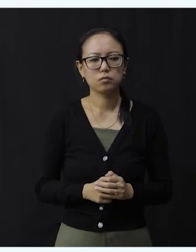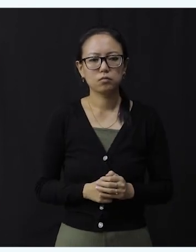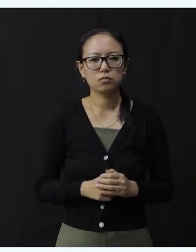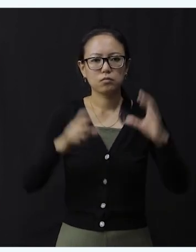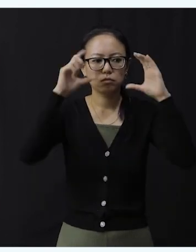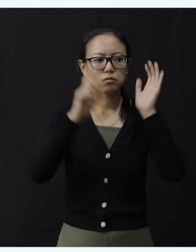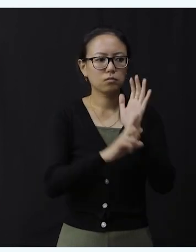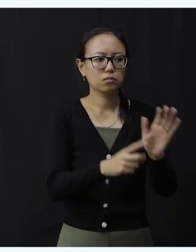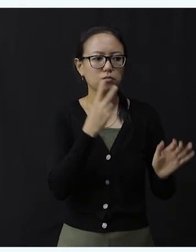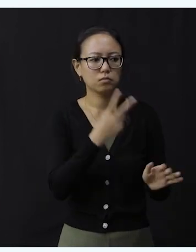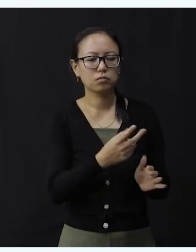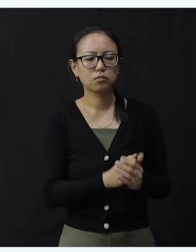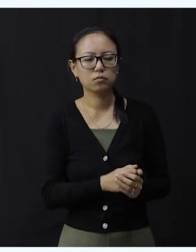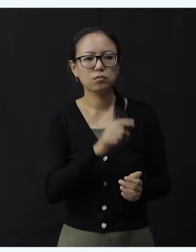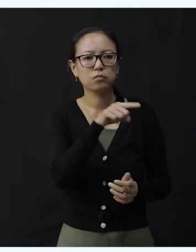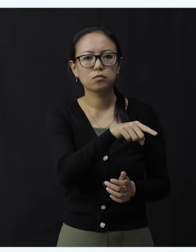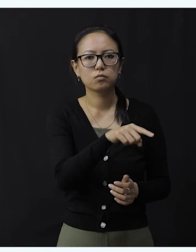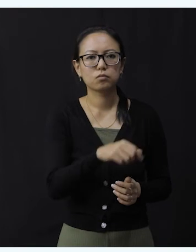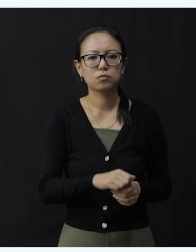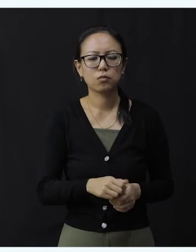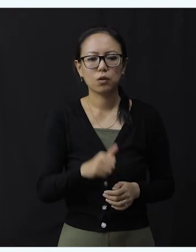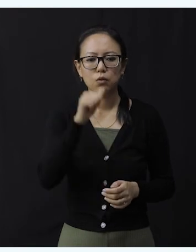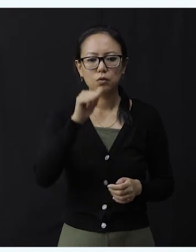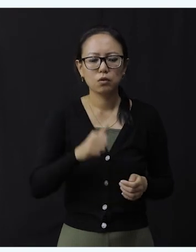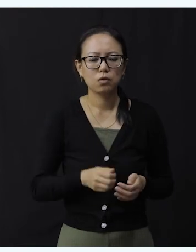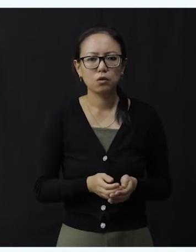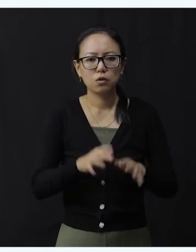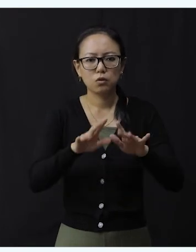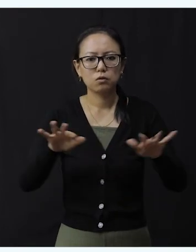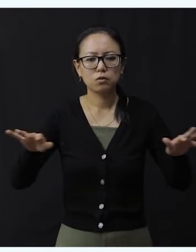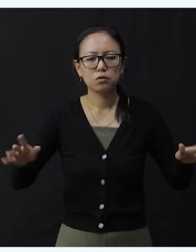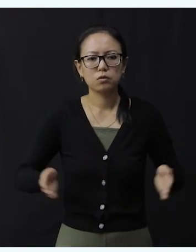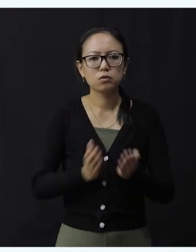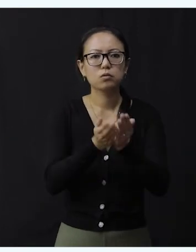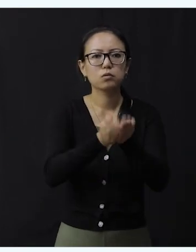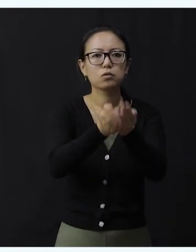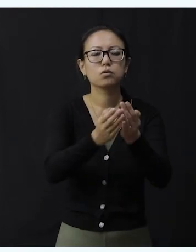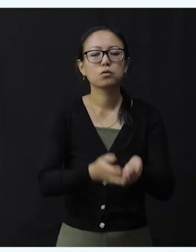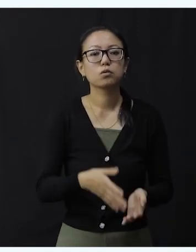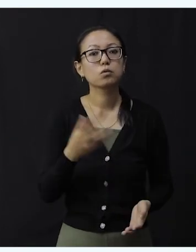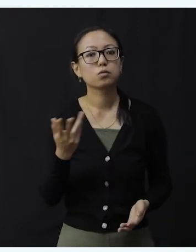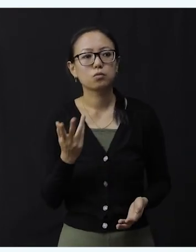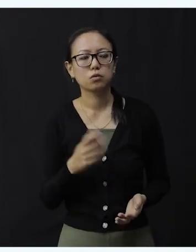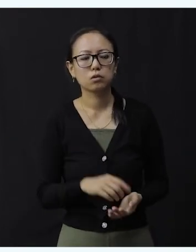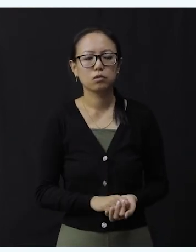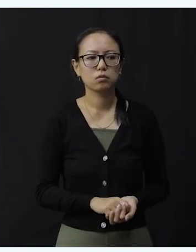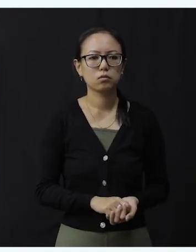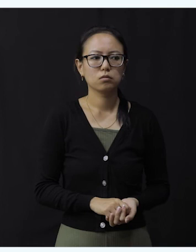these pictures that are used in water. So the pictures that are used, the vehicles that are used in water